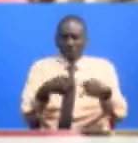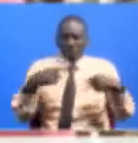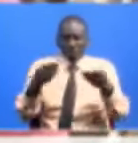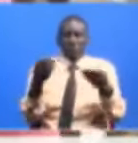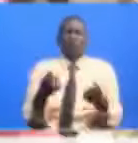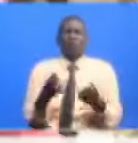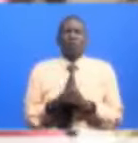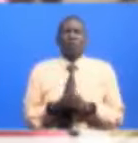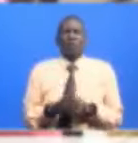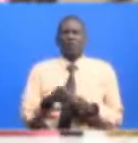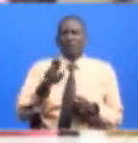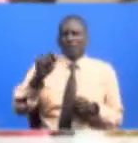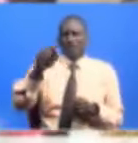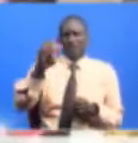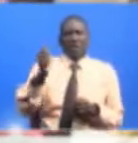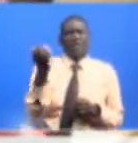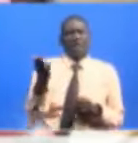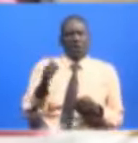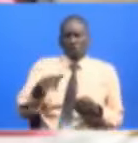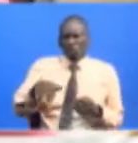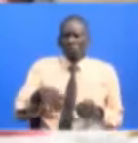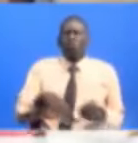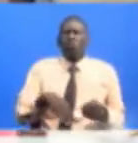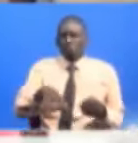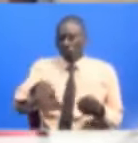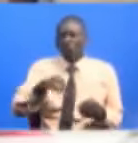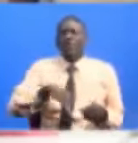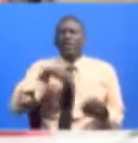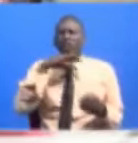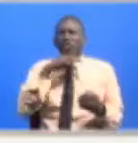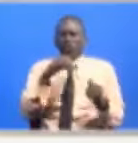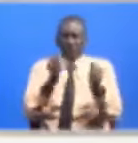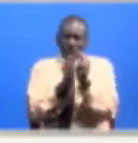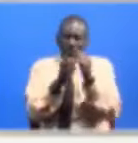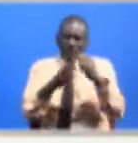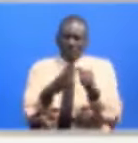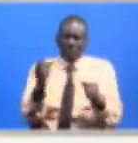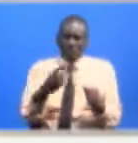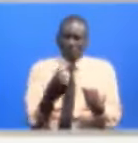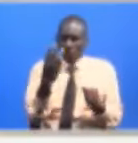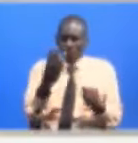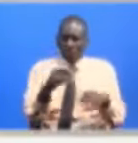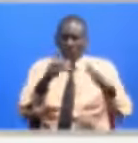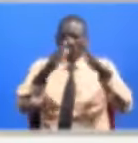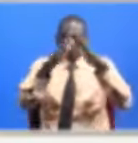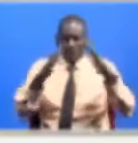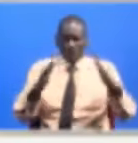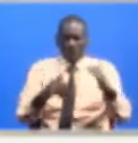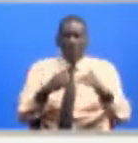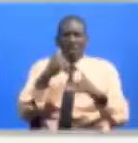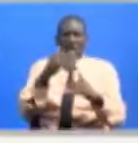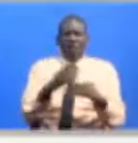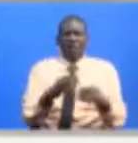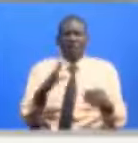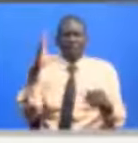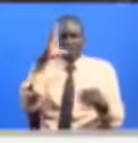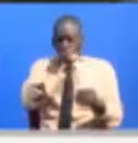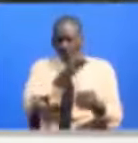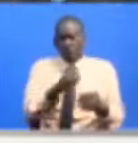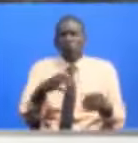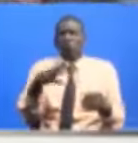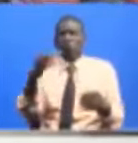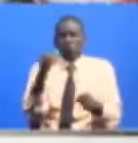are Rita was found dead on the 17th of March in her house in Kileleshwa after she failed to report to